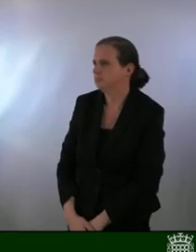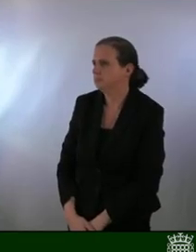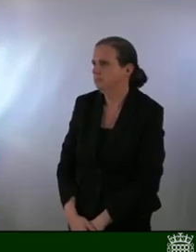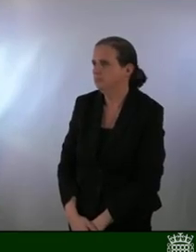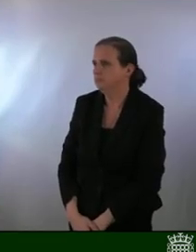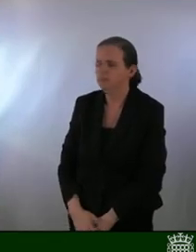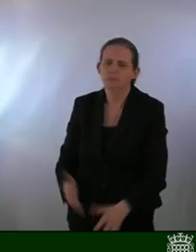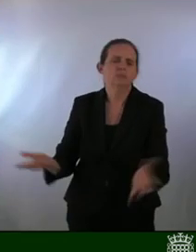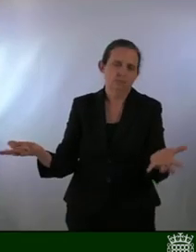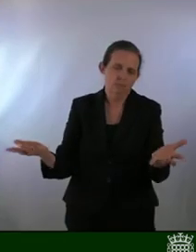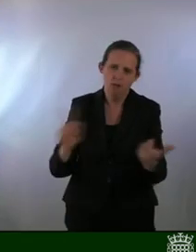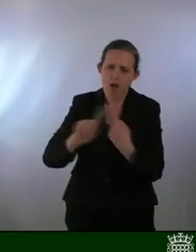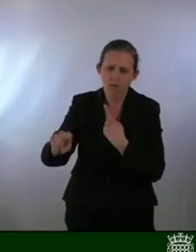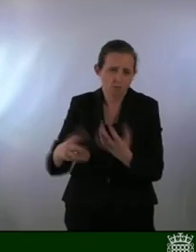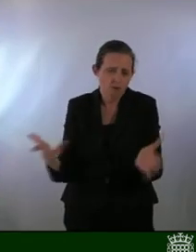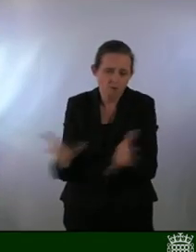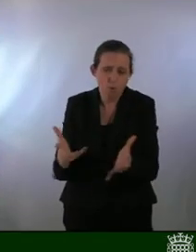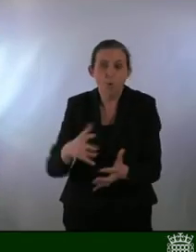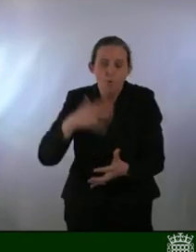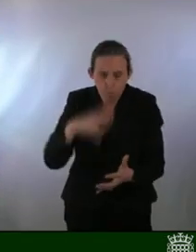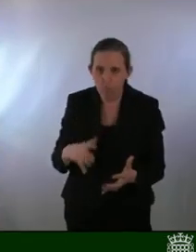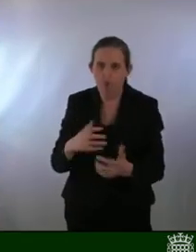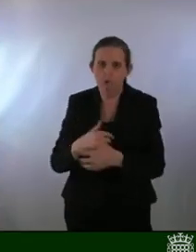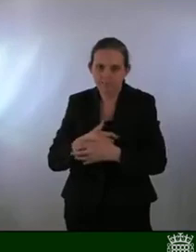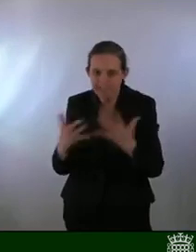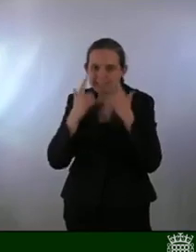We want, of course, all of the tests that we need.